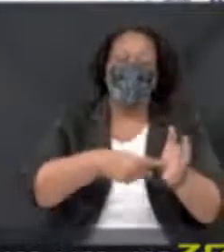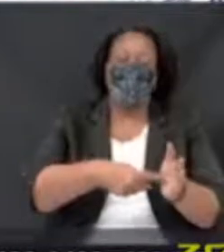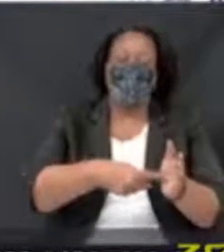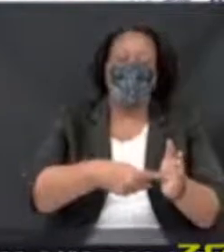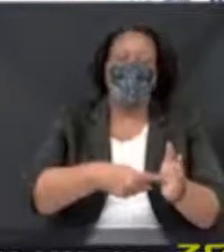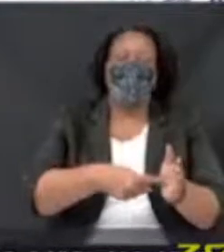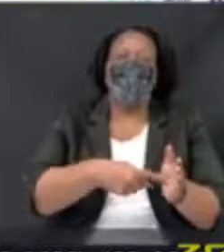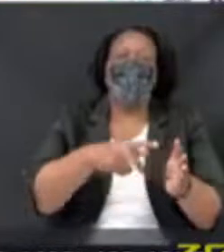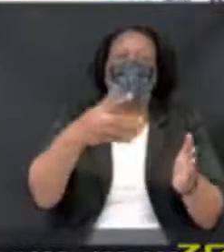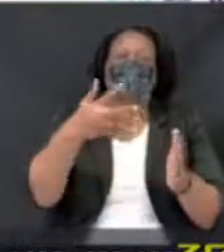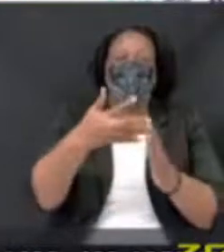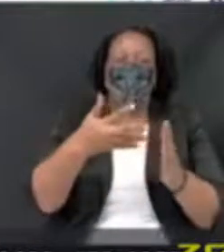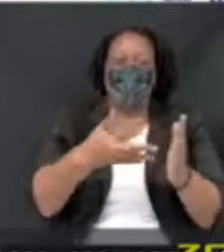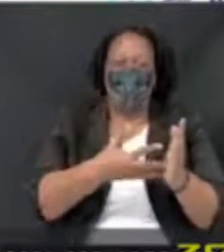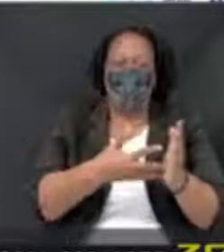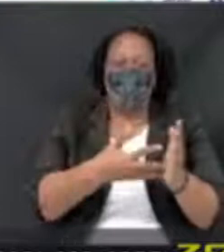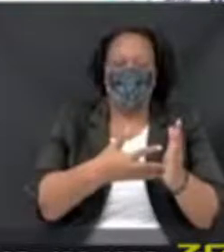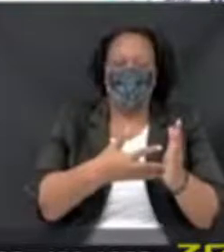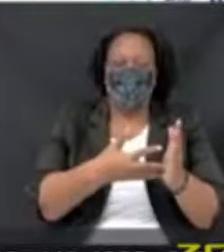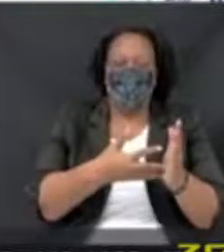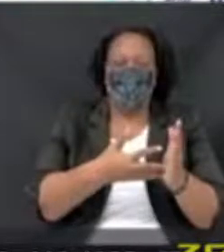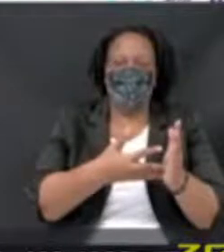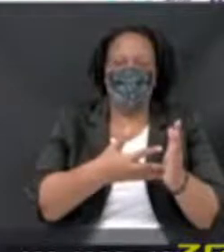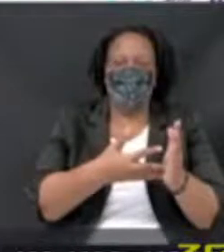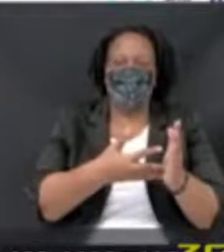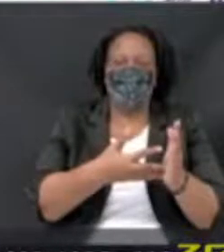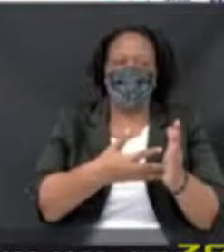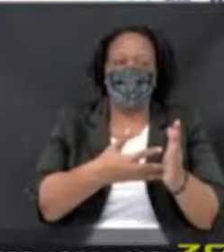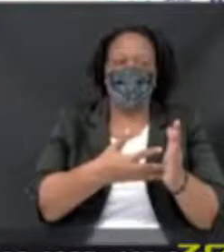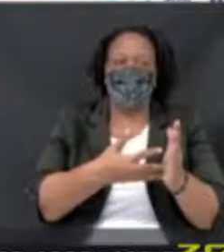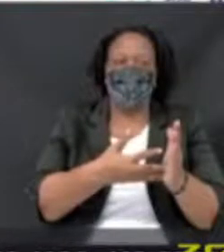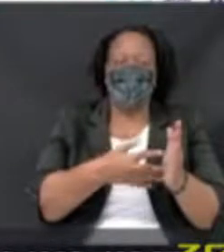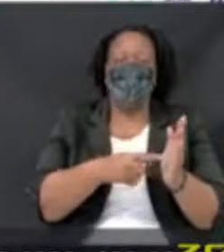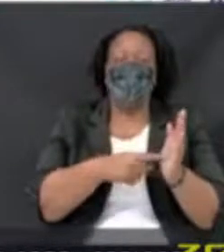within the last 48 hours.